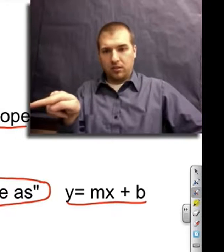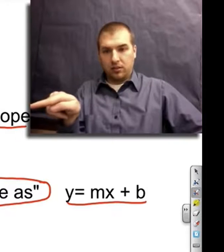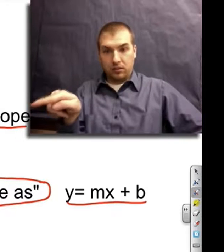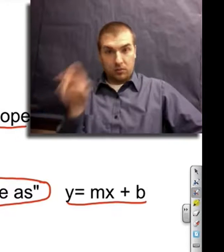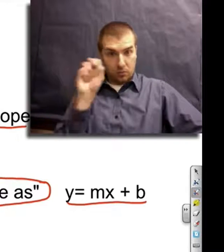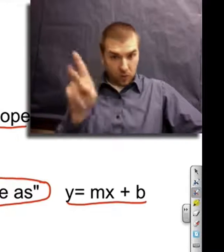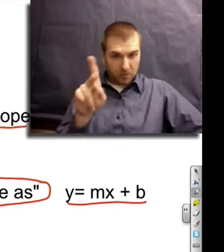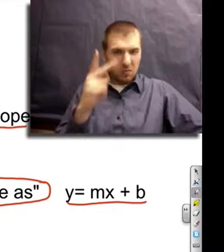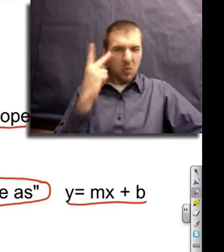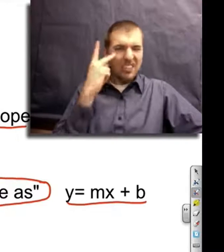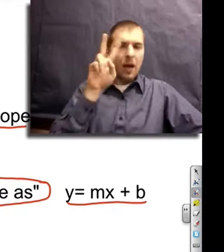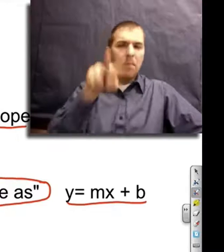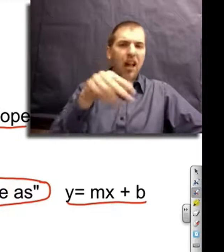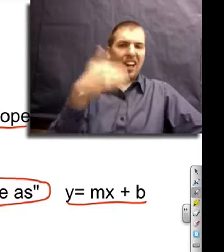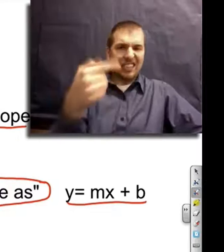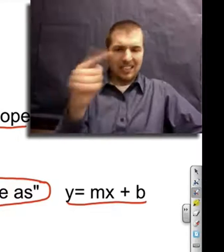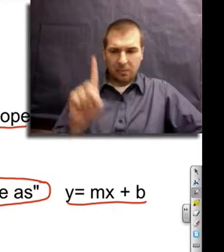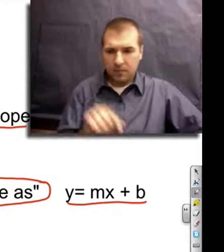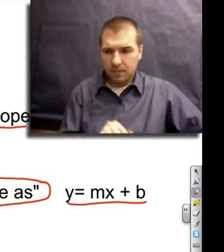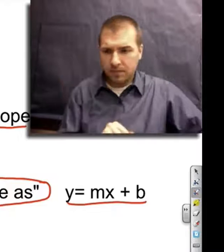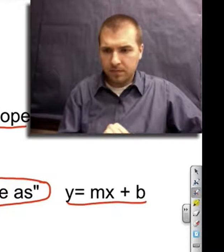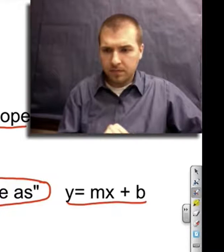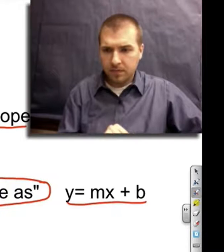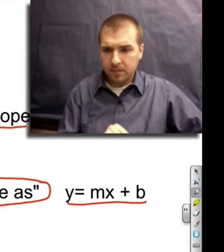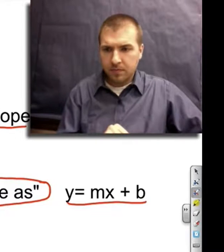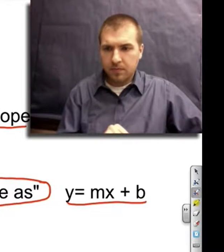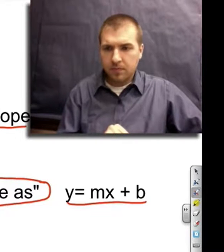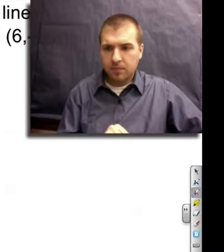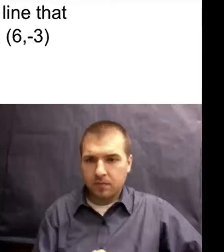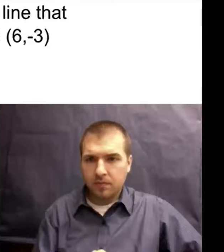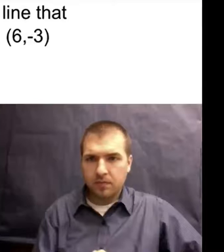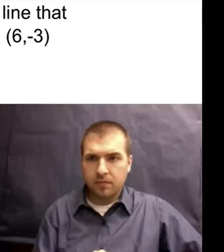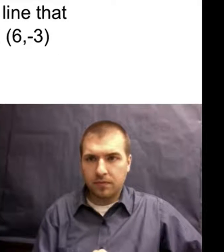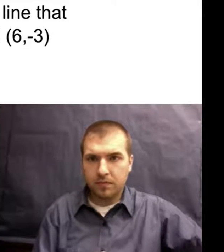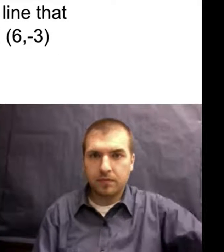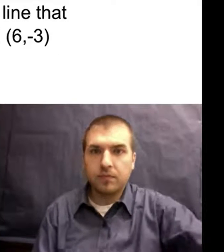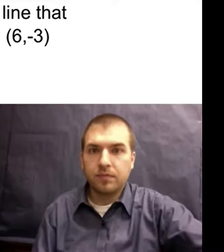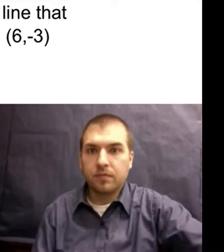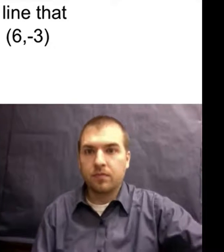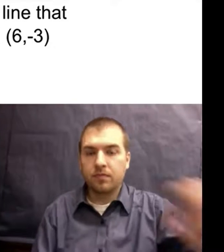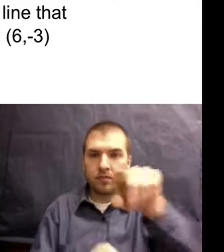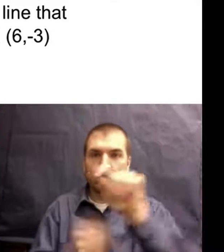So if you know the point and the slope, you'll use this other one, this equation over here, y minus y1.